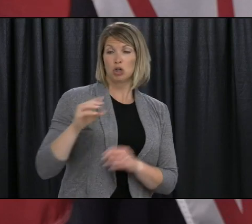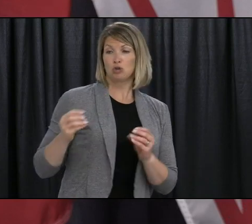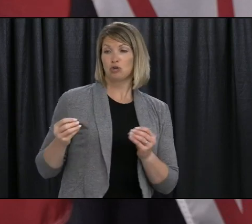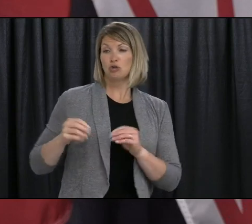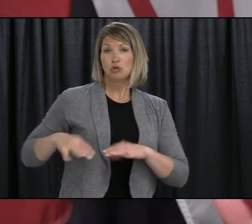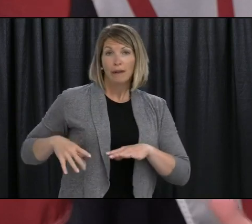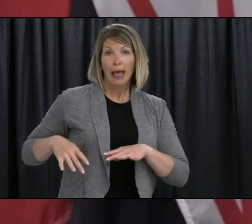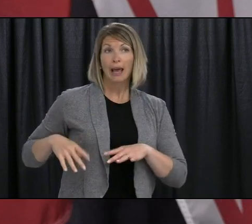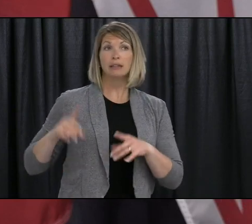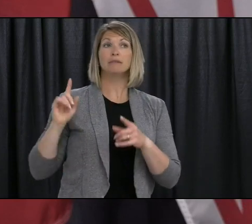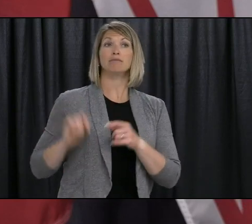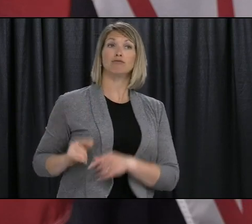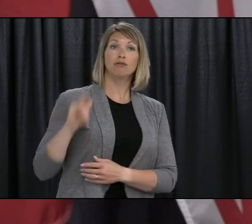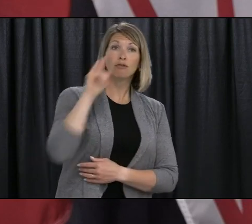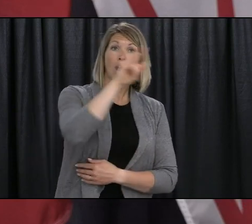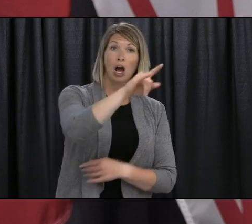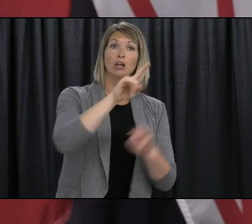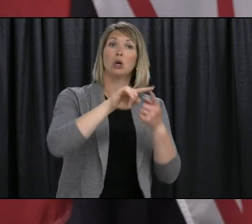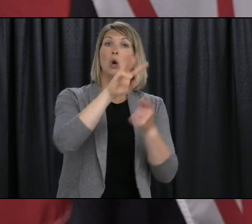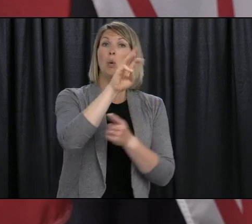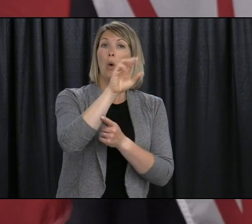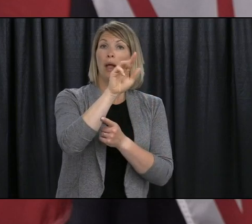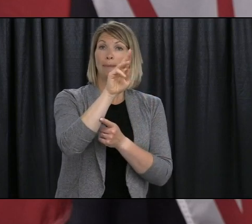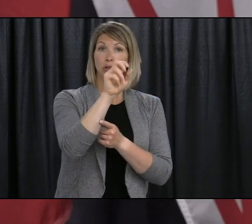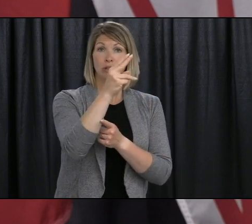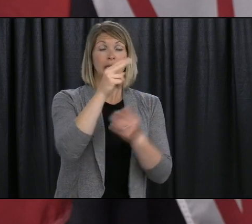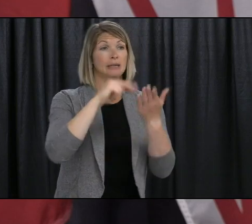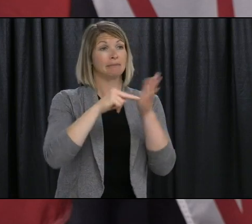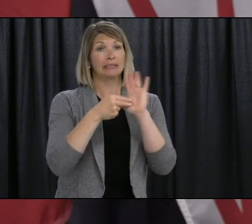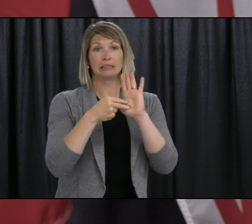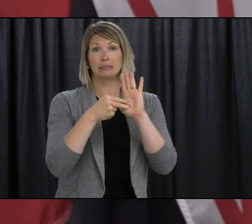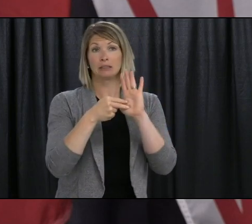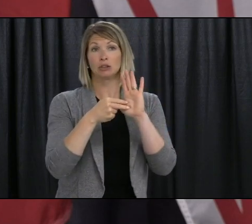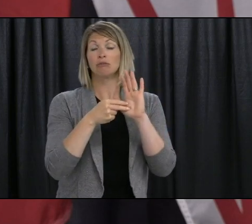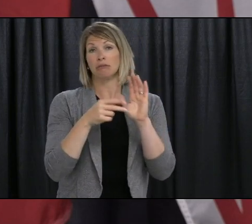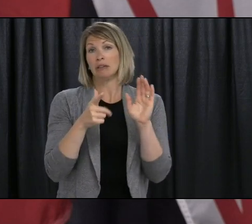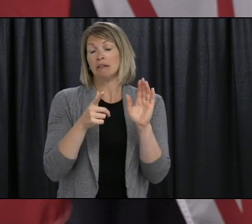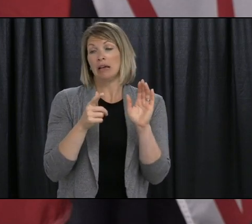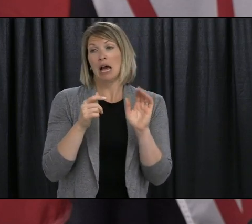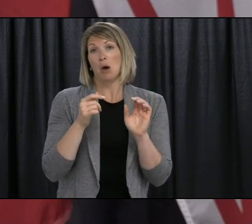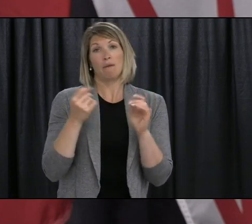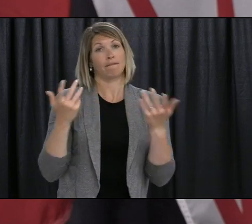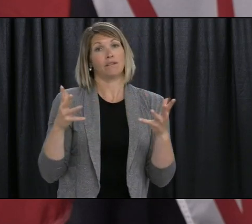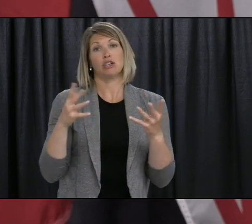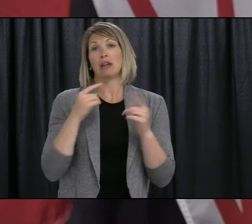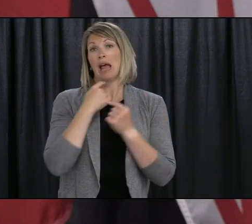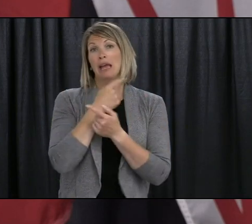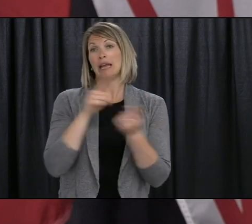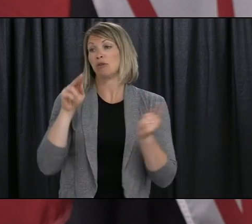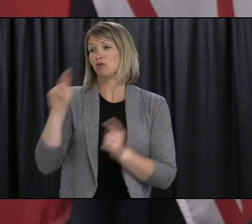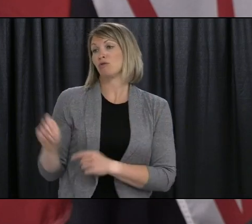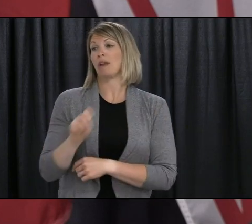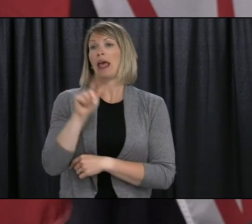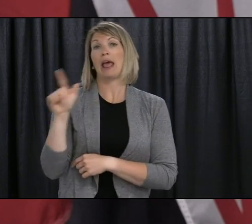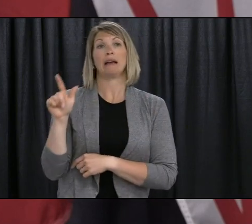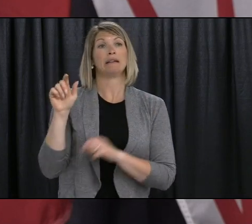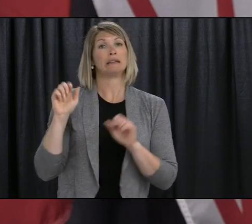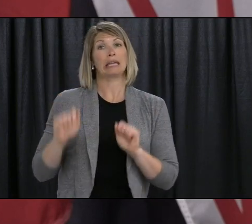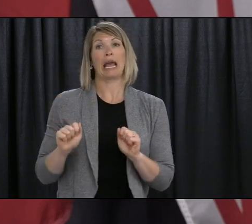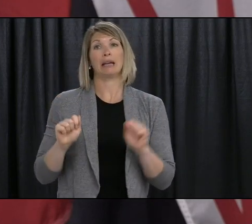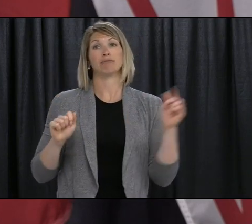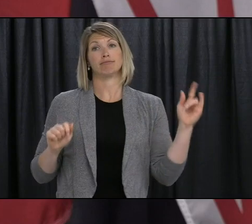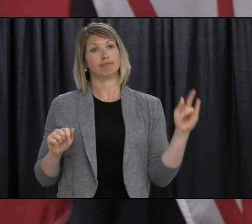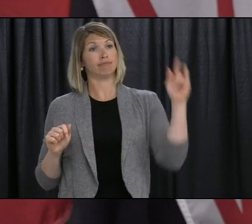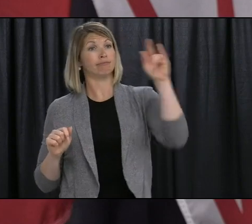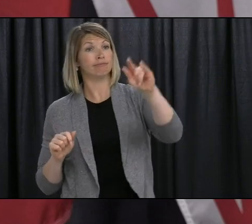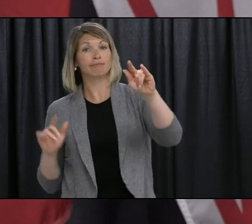Fairmont into Lab West, well, it goes without saying that you should be able to move from the island portion into Lab West, likewise leave Lab West and